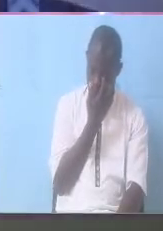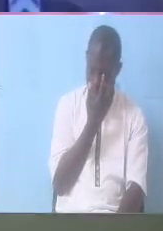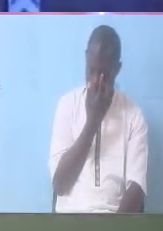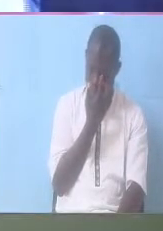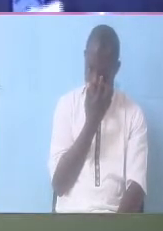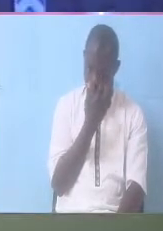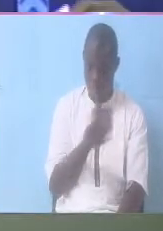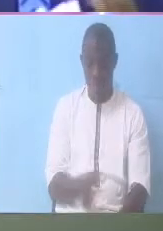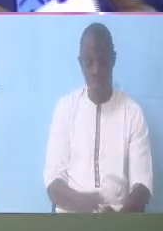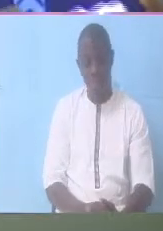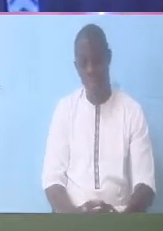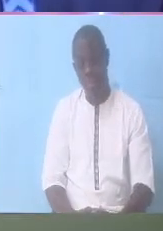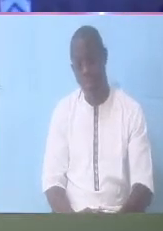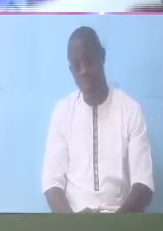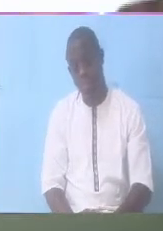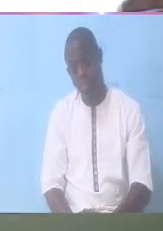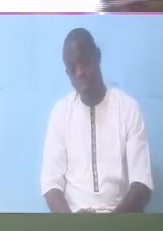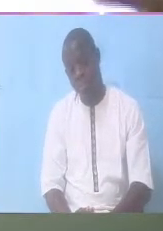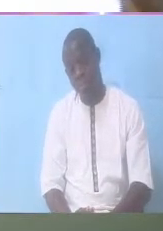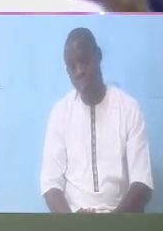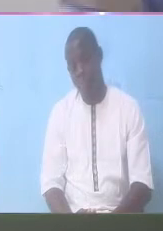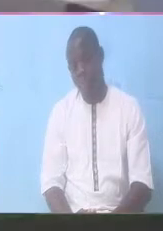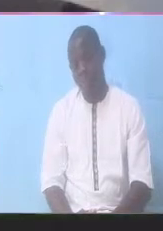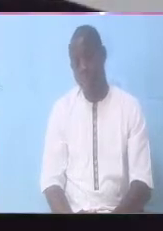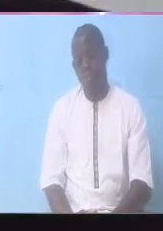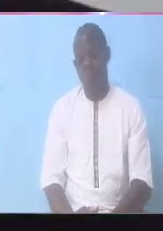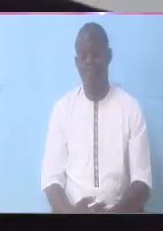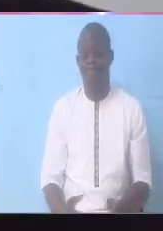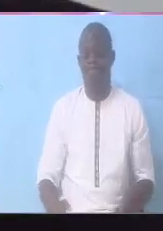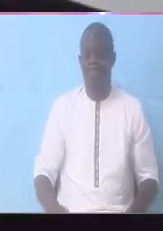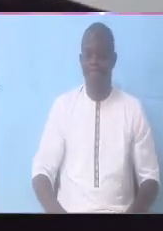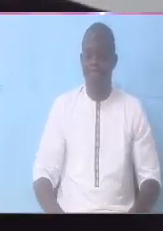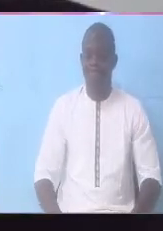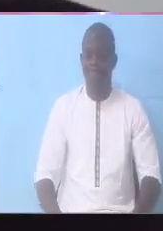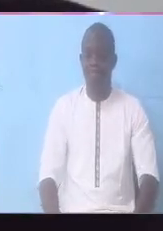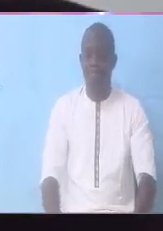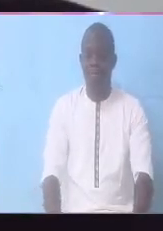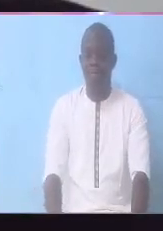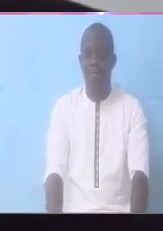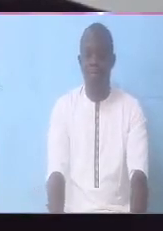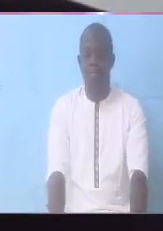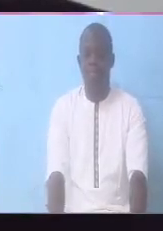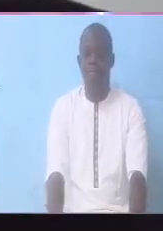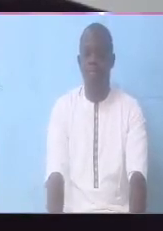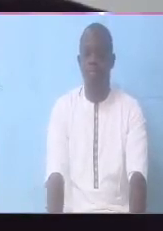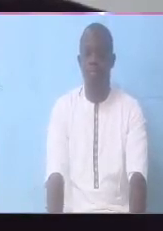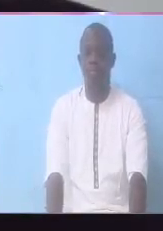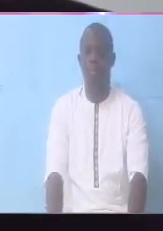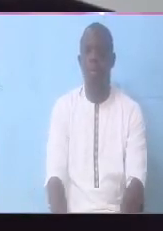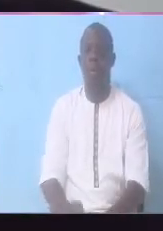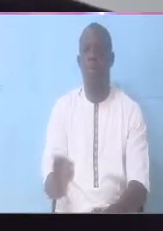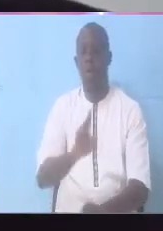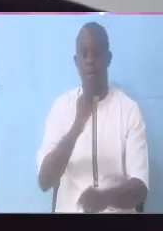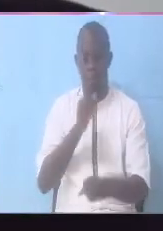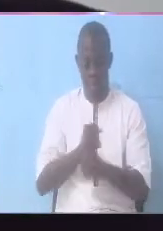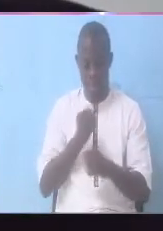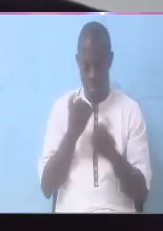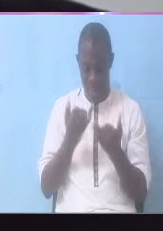Council, I am talking from what I knew because I was very close to him. The point I am making is,